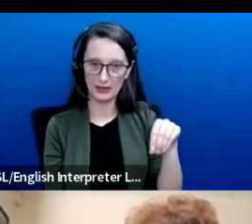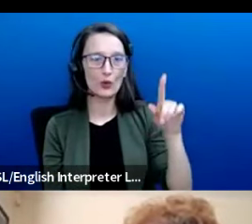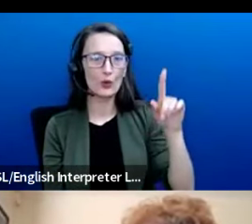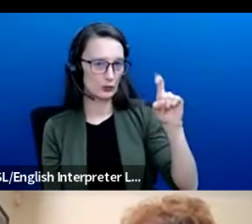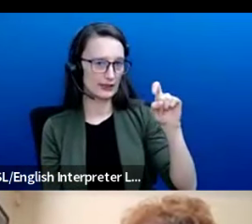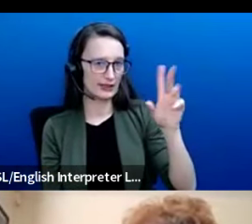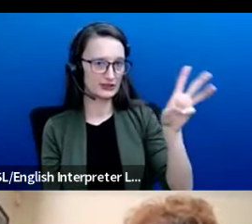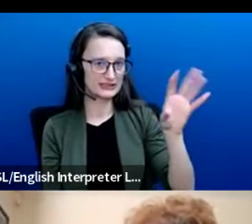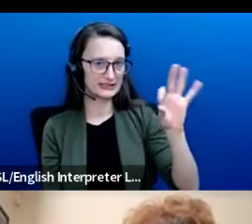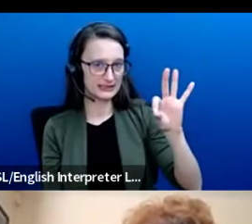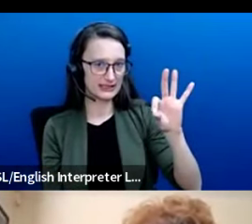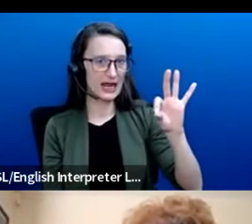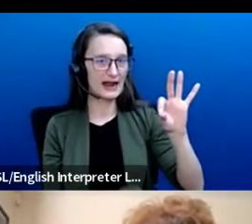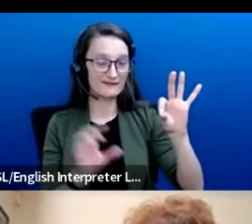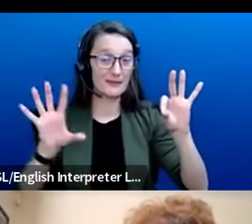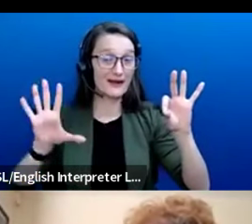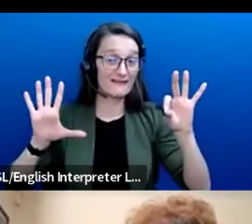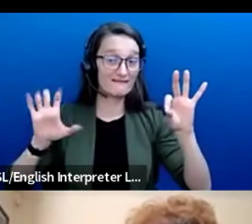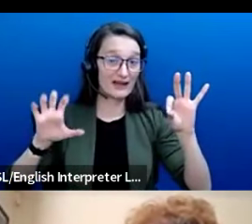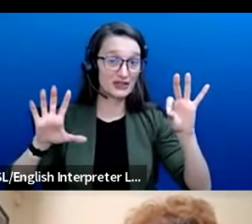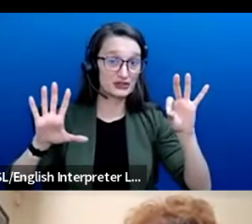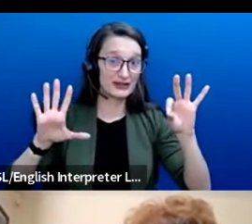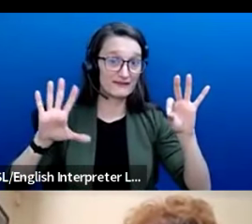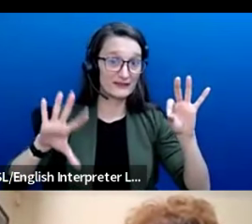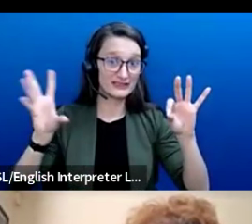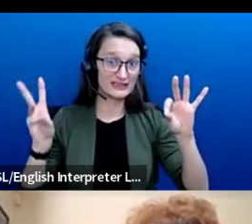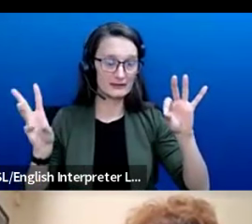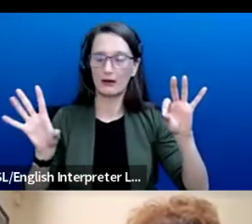169 out of 559 sites reviewed.